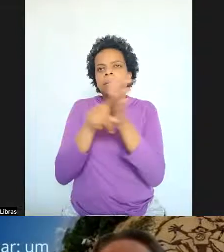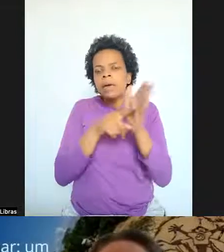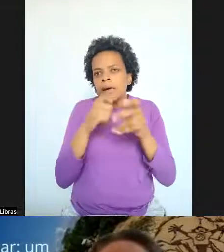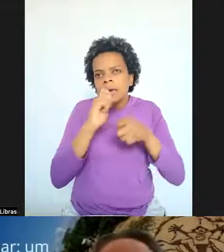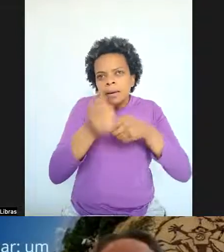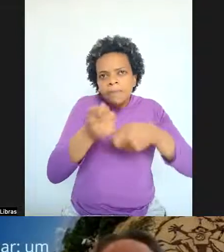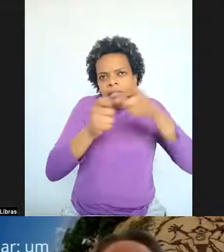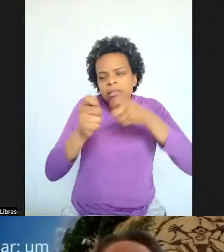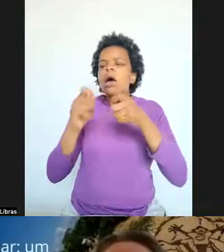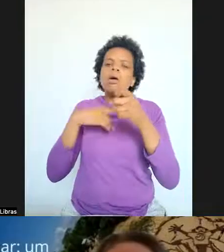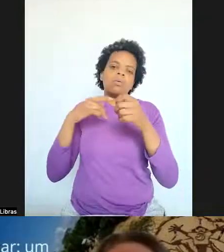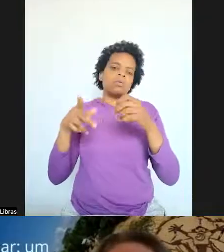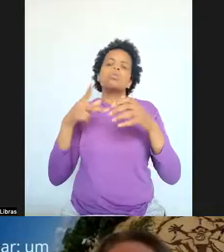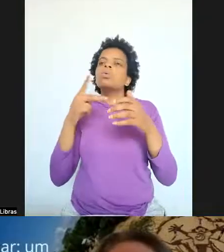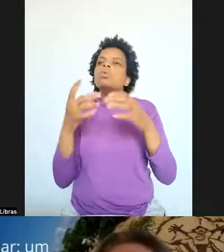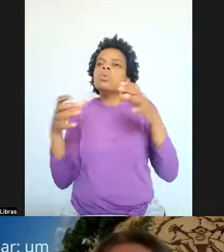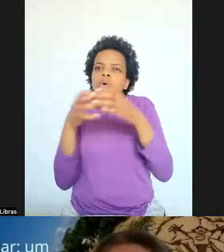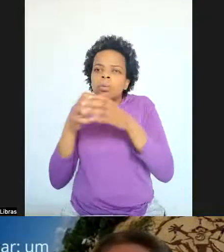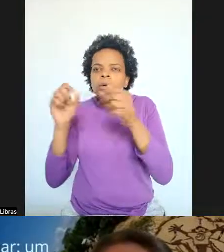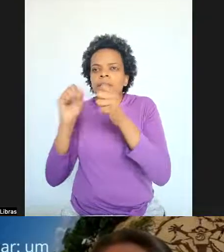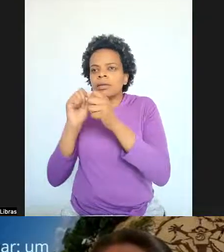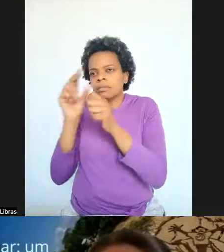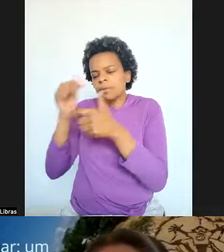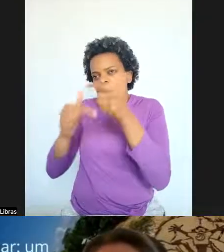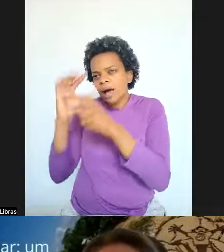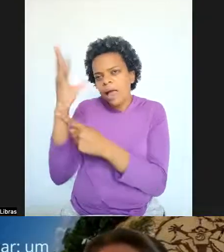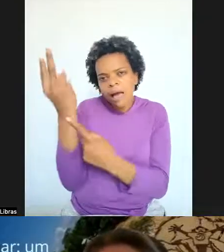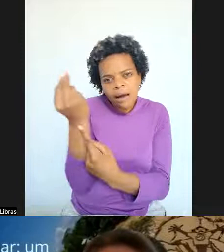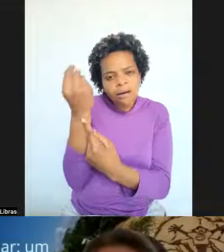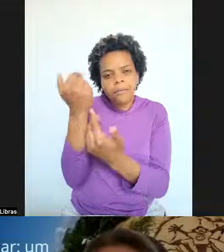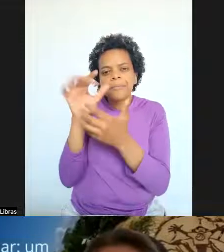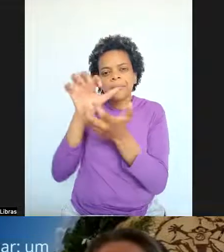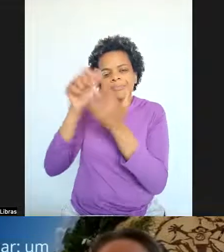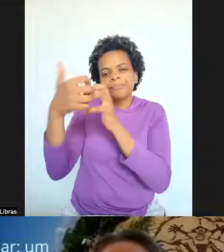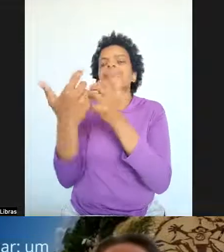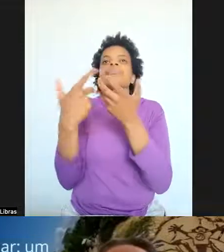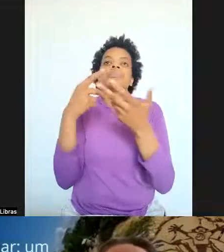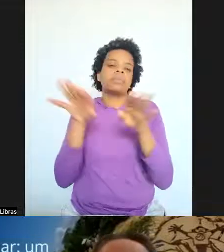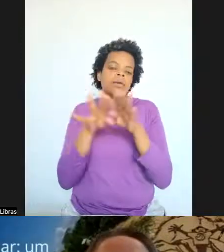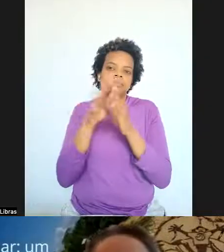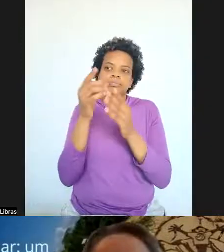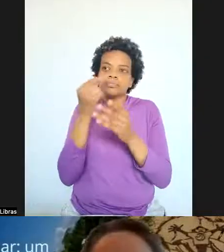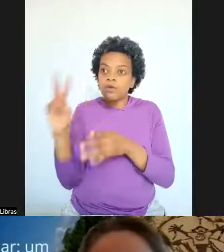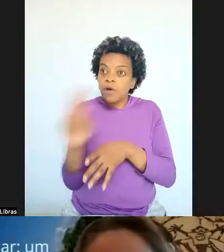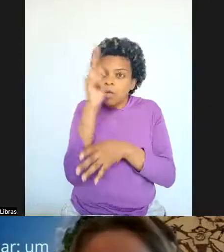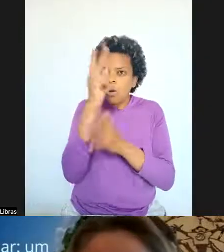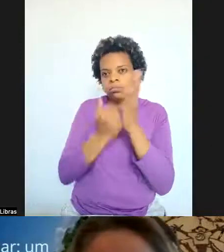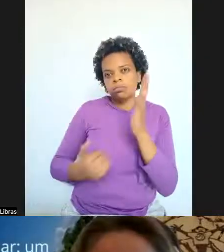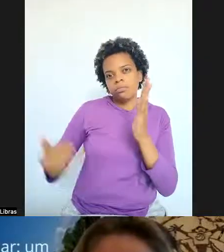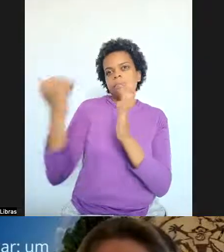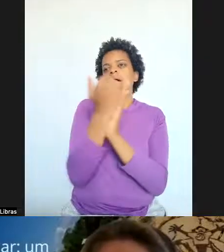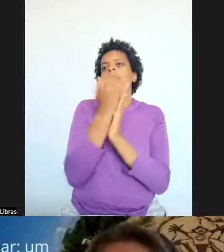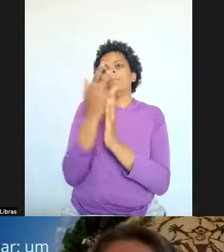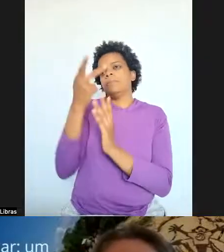and all of the professionals that are in the area. So it can have better added value of